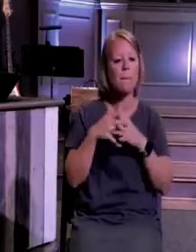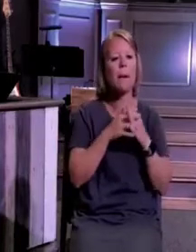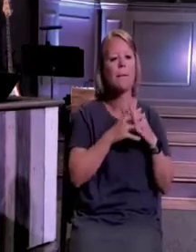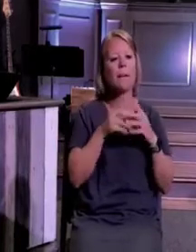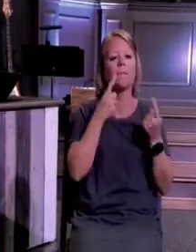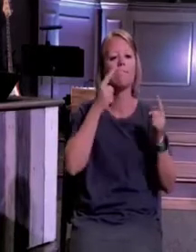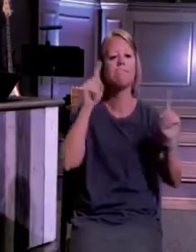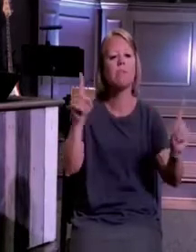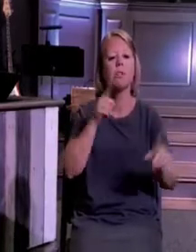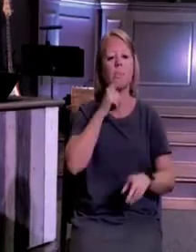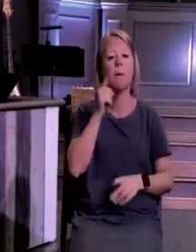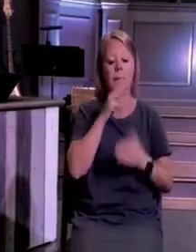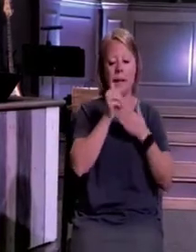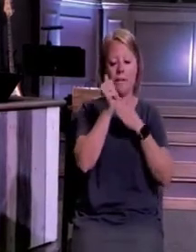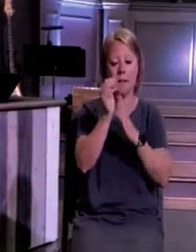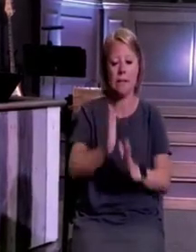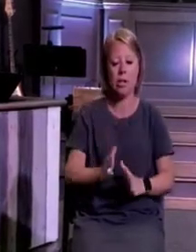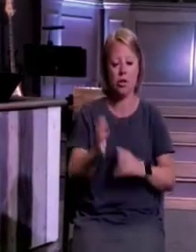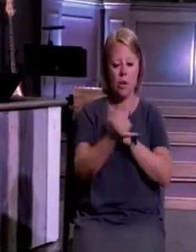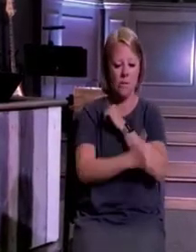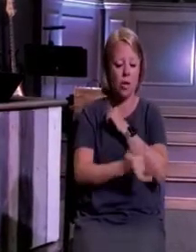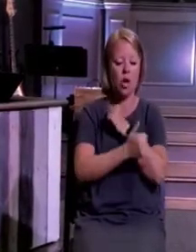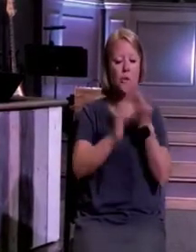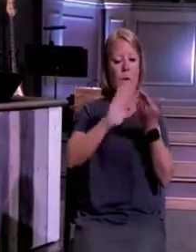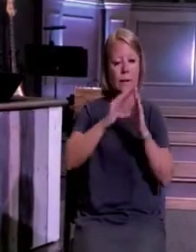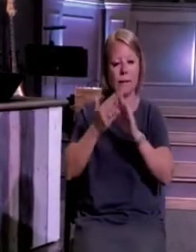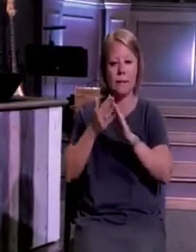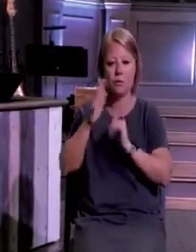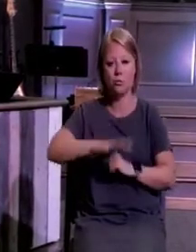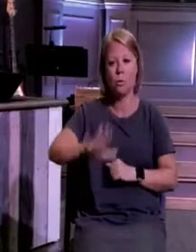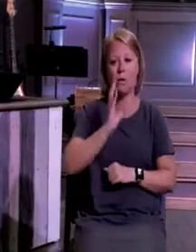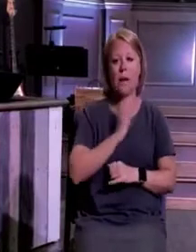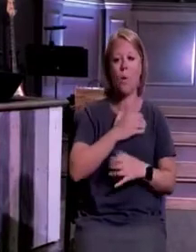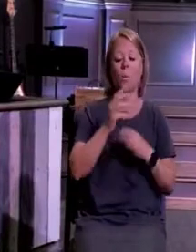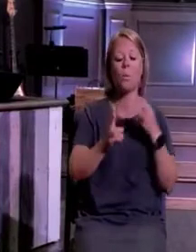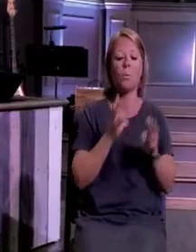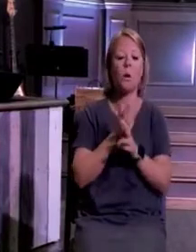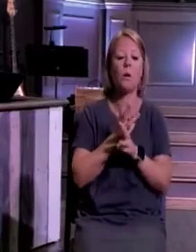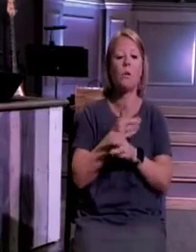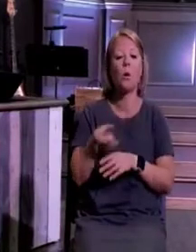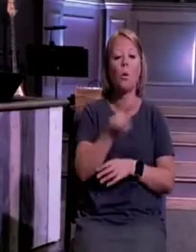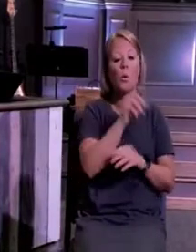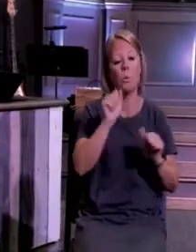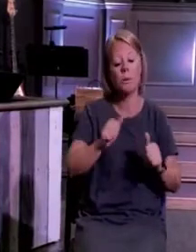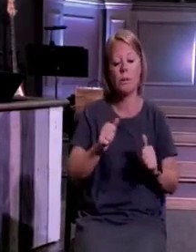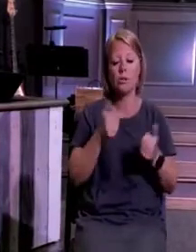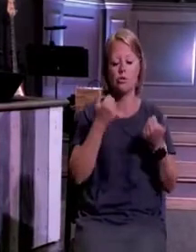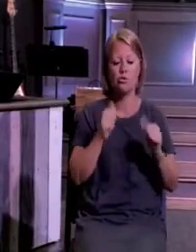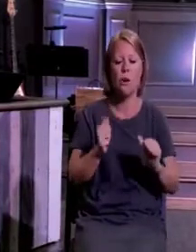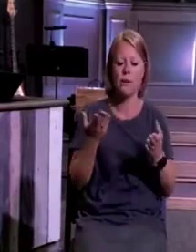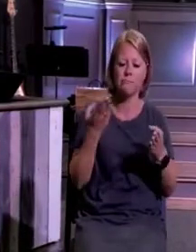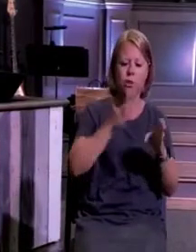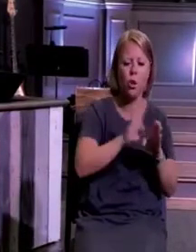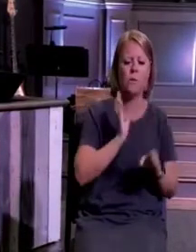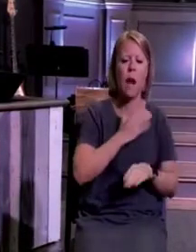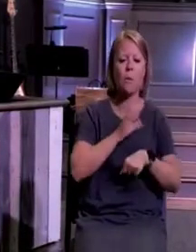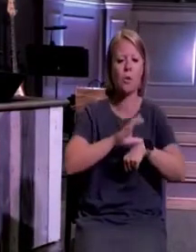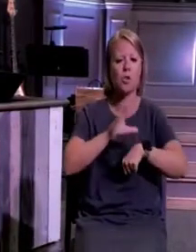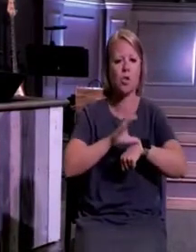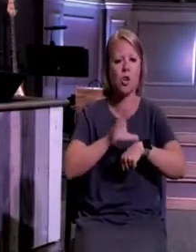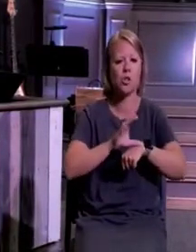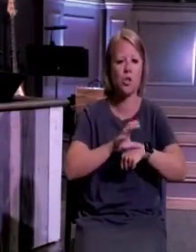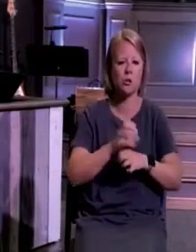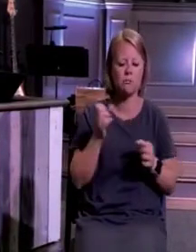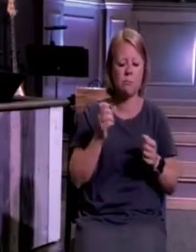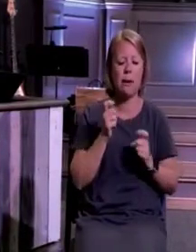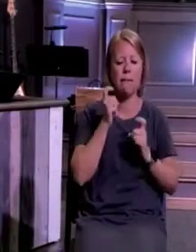to the leaders of this country and the cities around our world, you may try to shut our churches down. You may place fear in